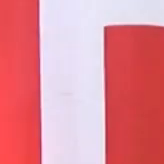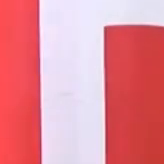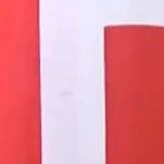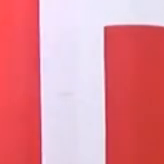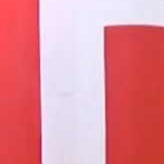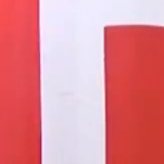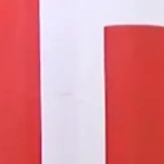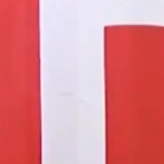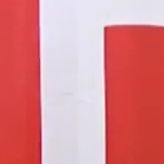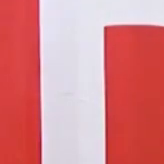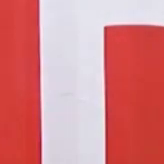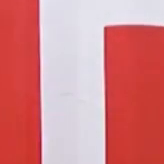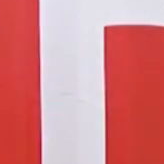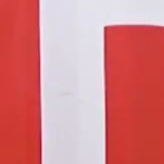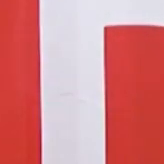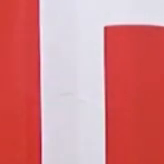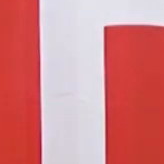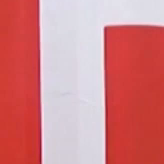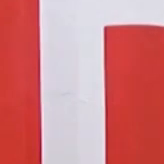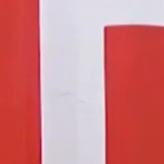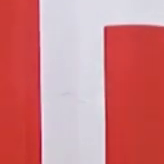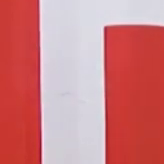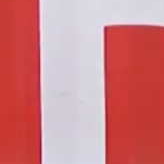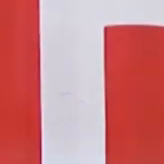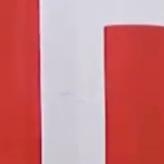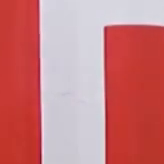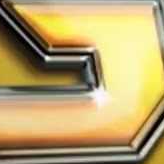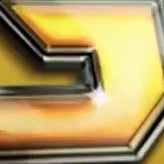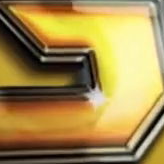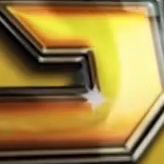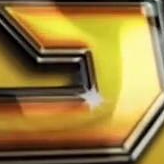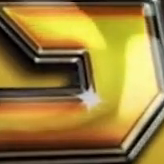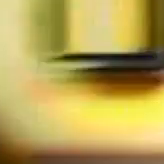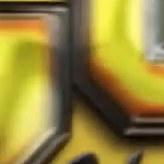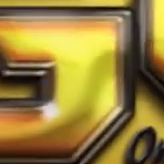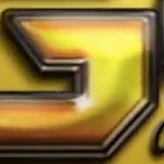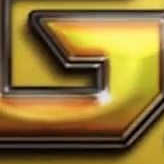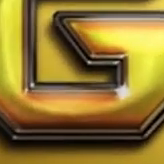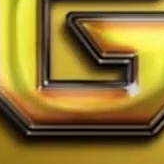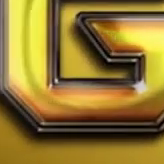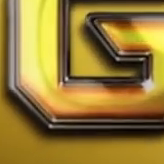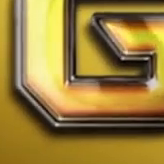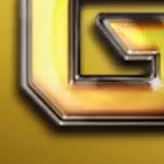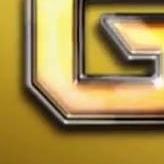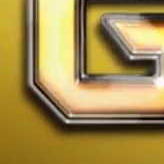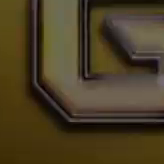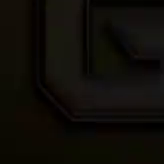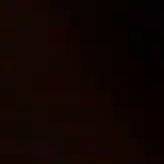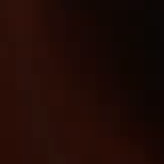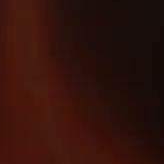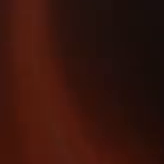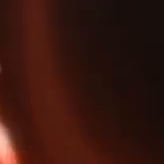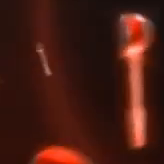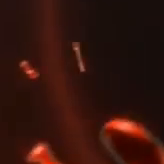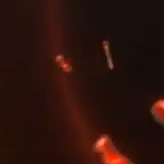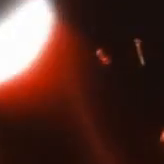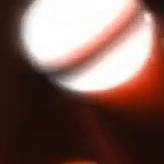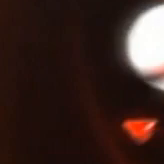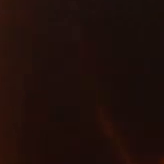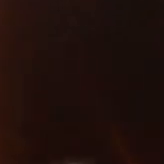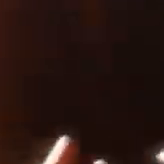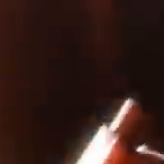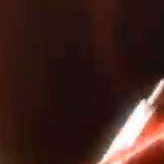Ini from Raki Raki. I love Gold FM, only the classic hits. Gold FM, only the classic hits.